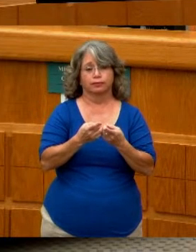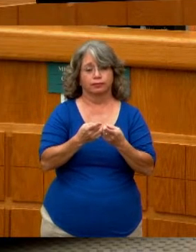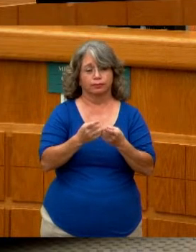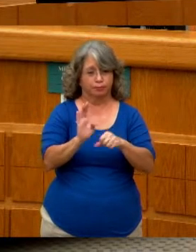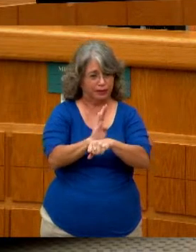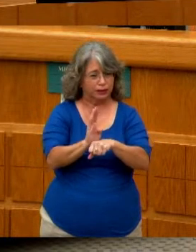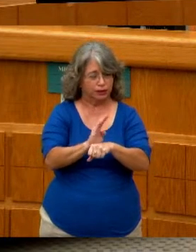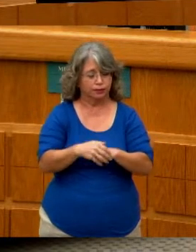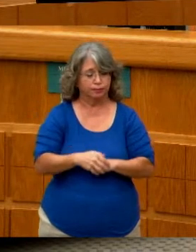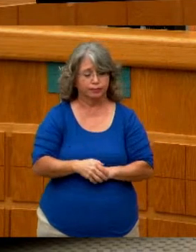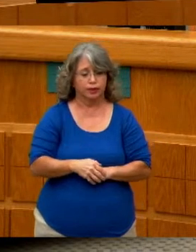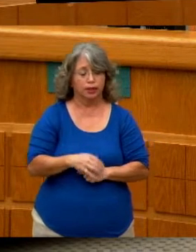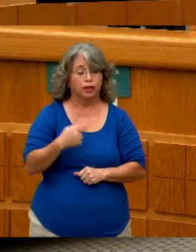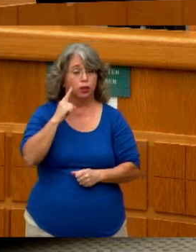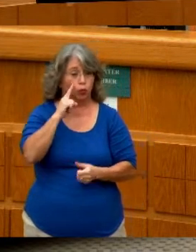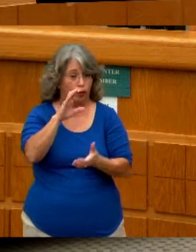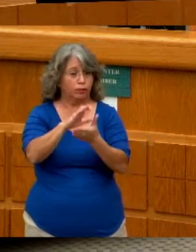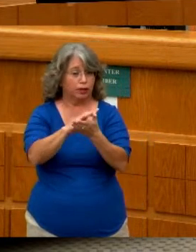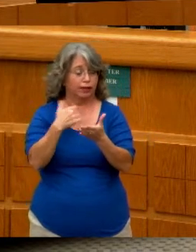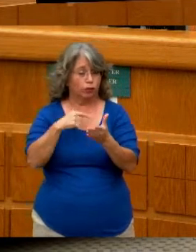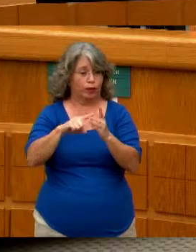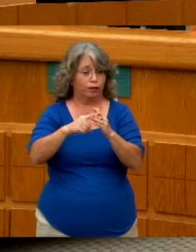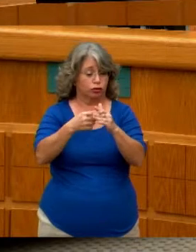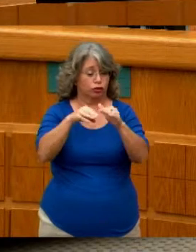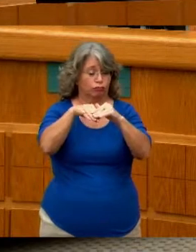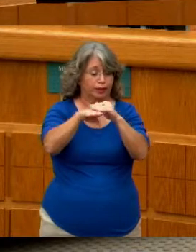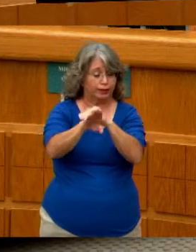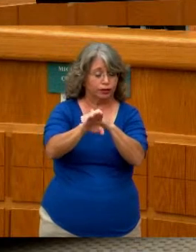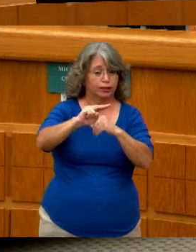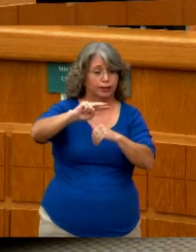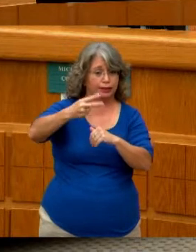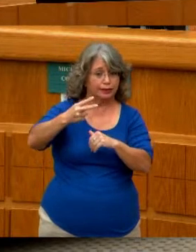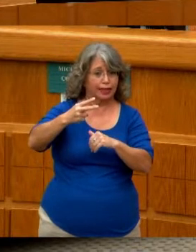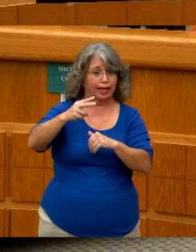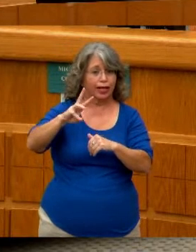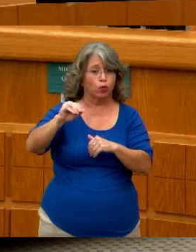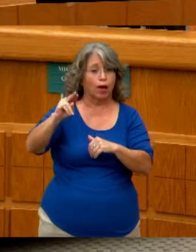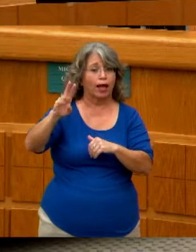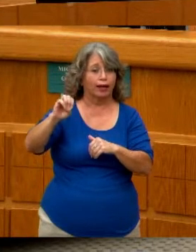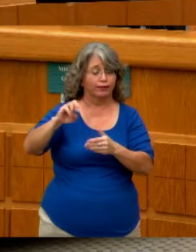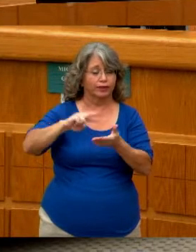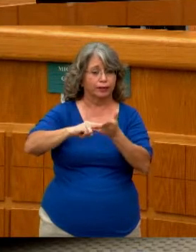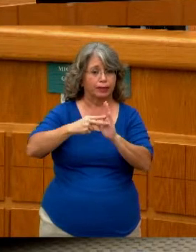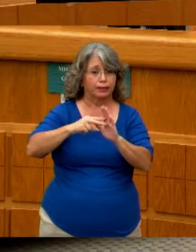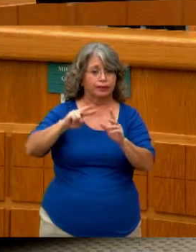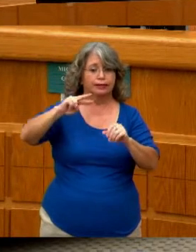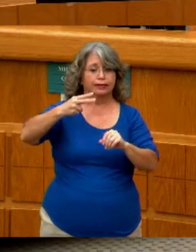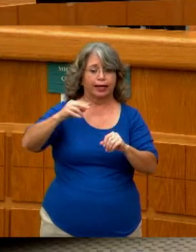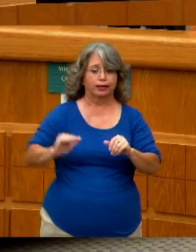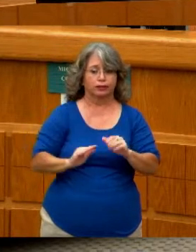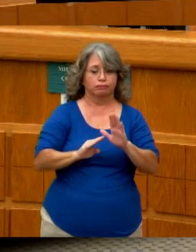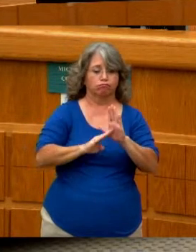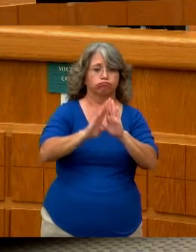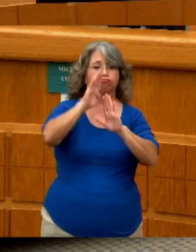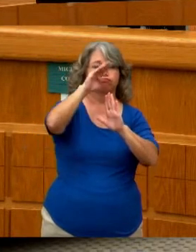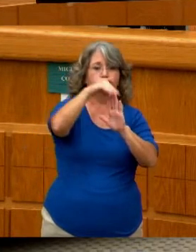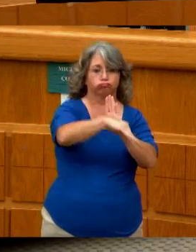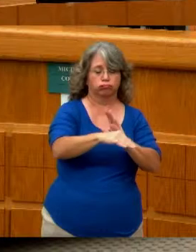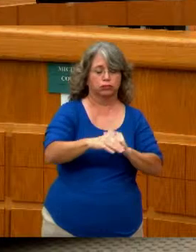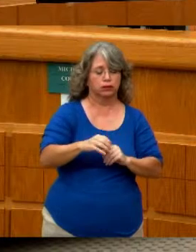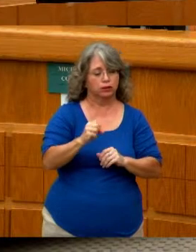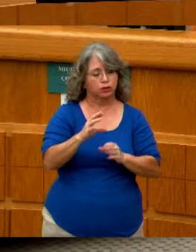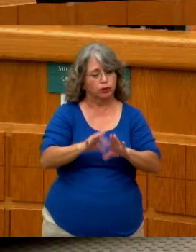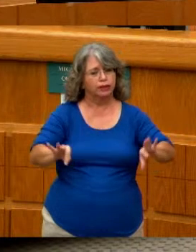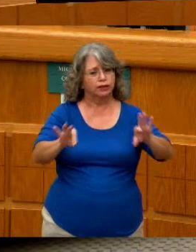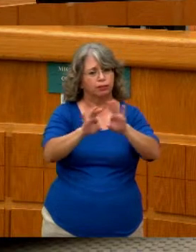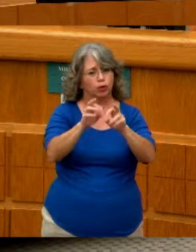activities that are going on currently. We believe, again, we've entered the second wave of the COVID-19 pandemic. It's important to